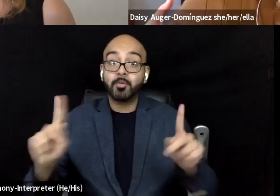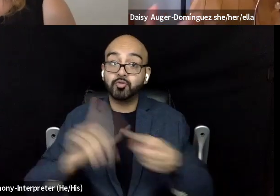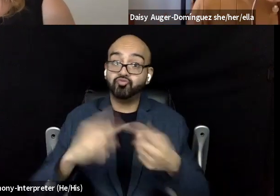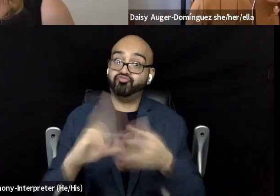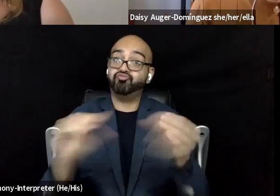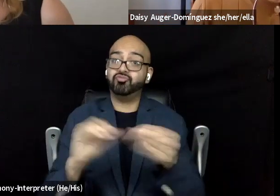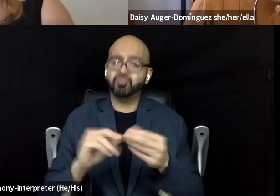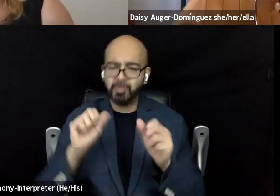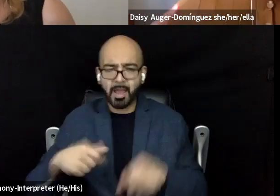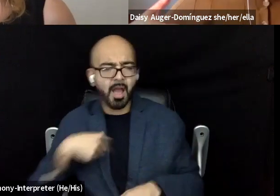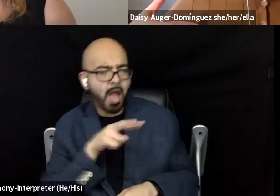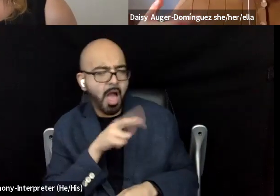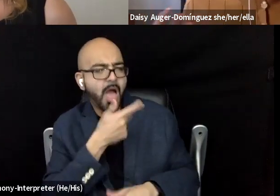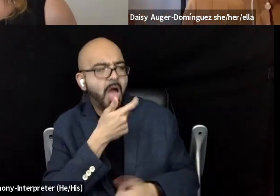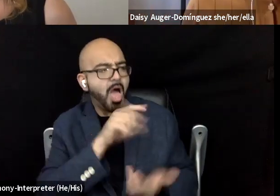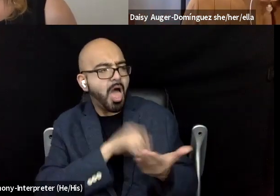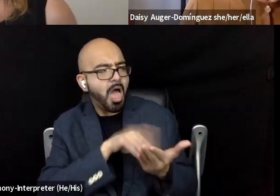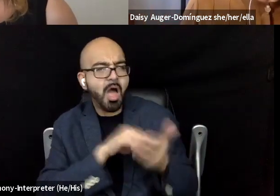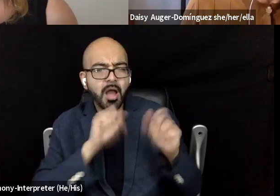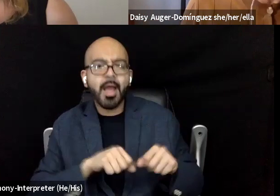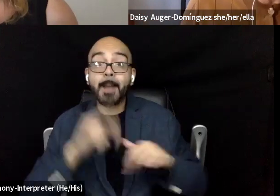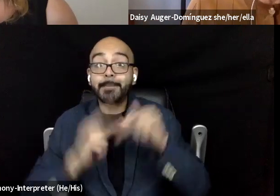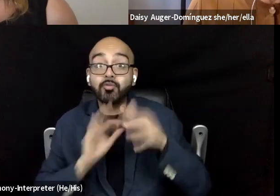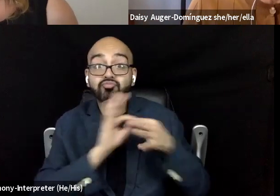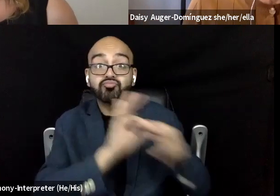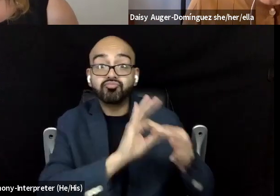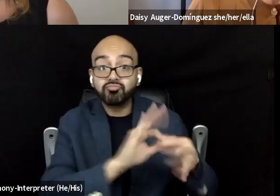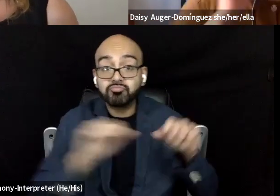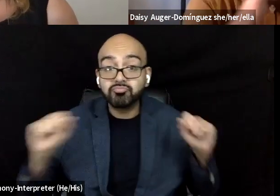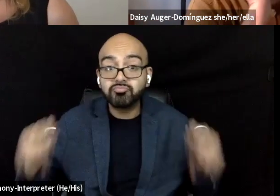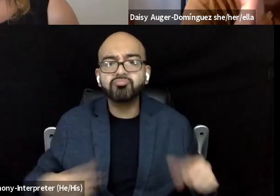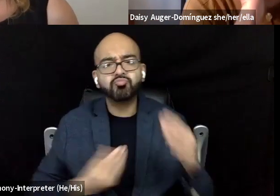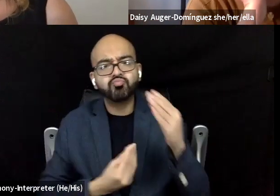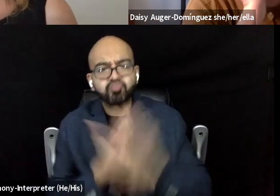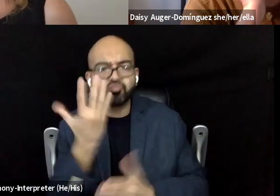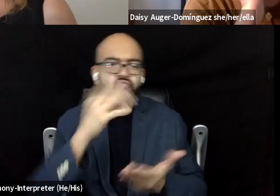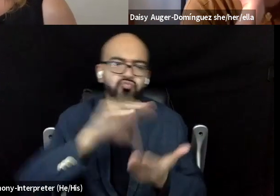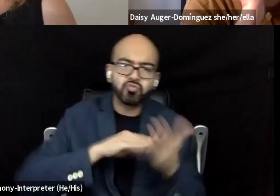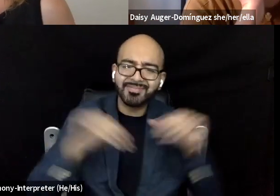there's relationship building, and there's an opportunity for both of you to learn and grow.